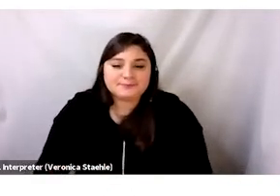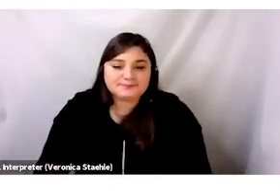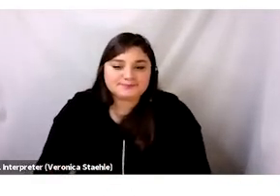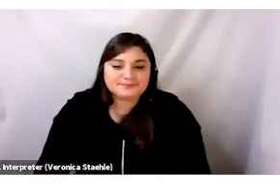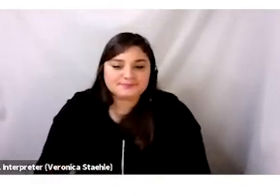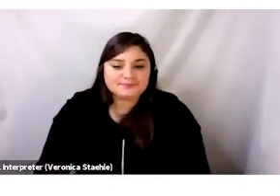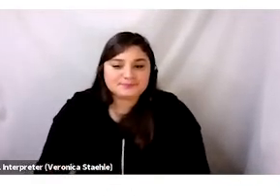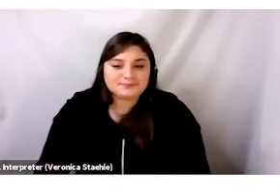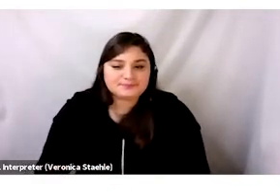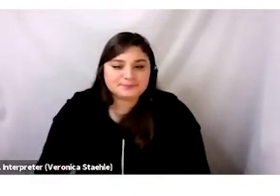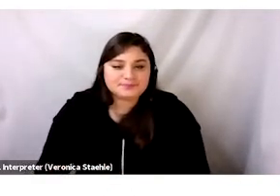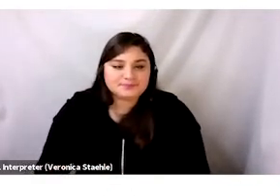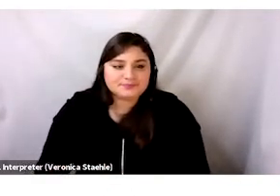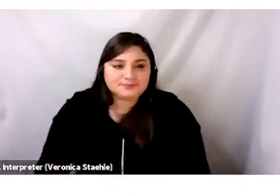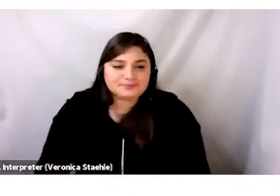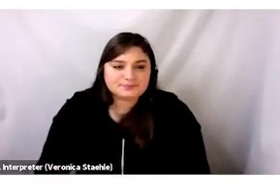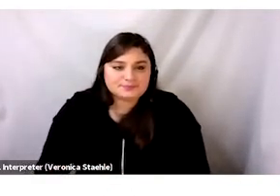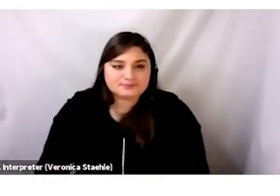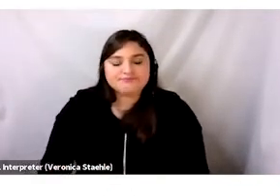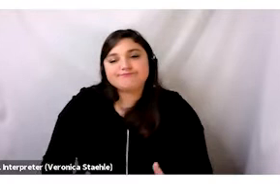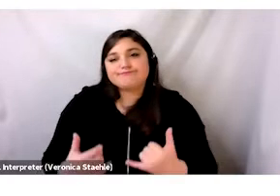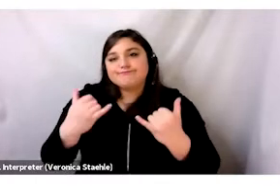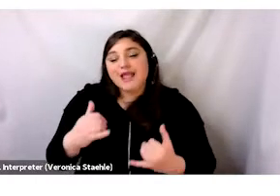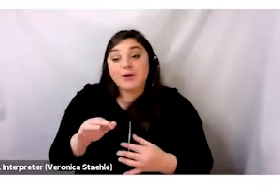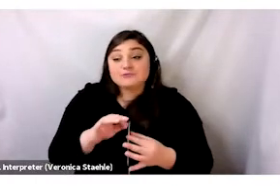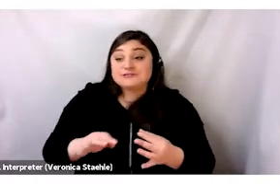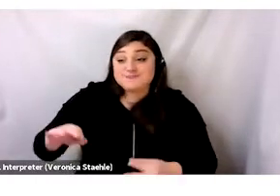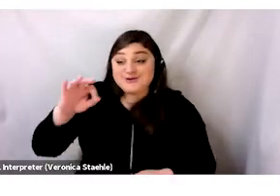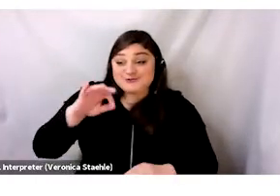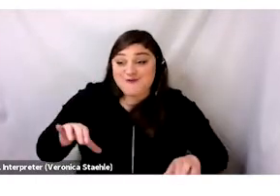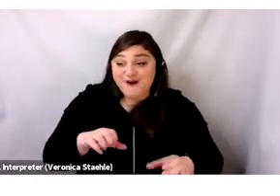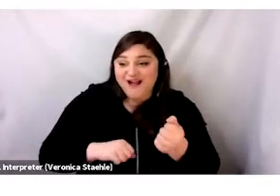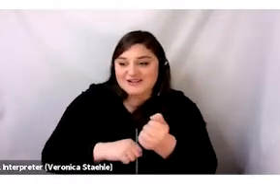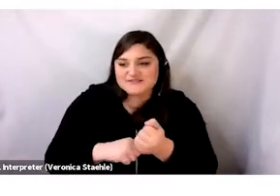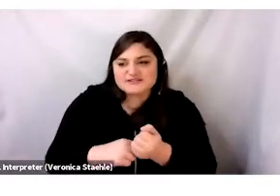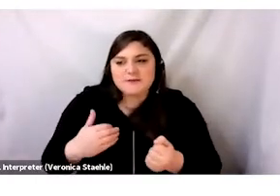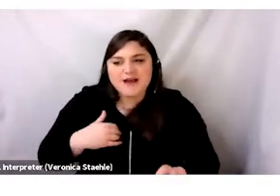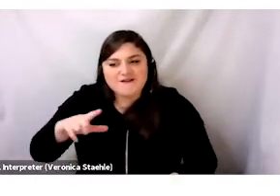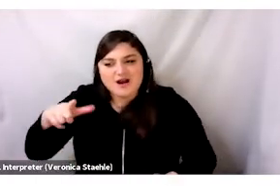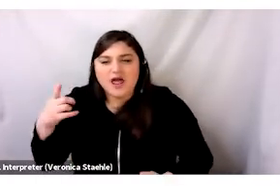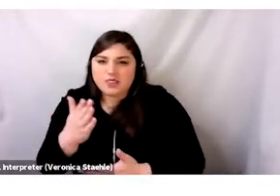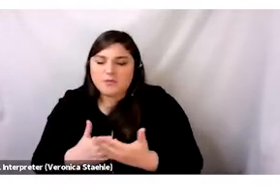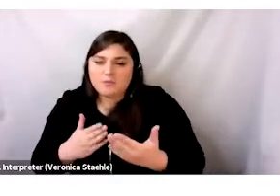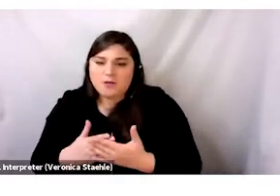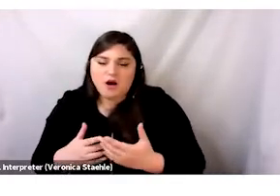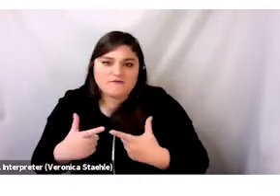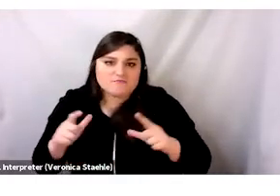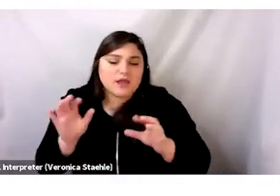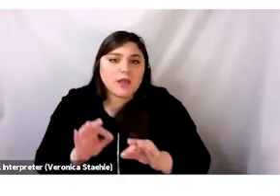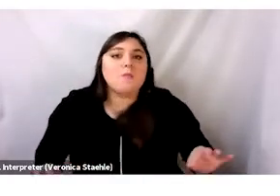There is another aspect to spiritual activism that is extremely beneficial to movement